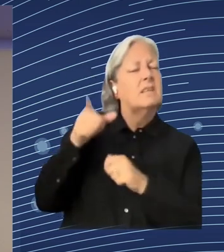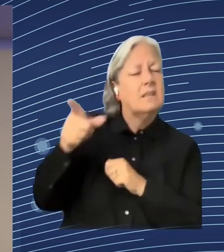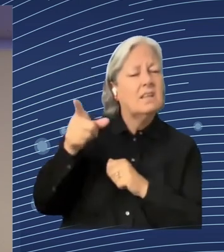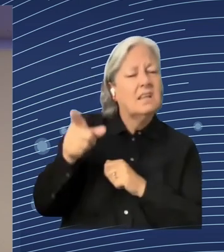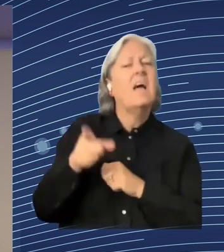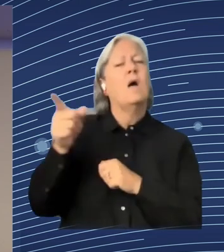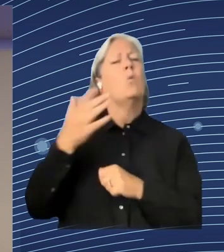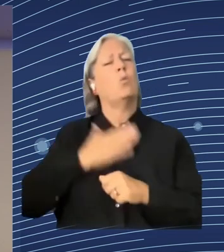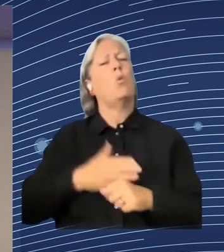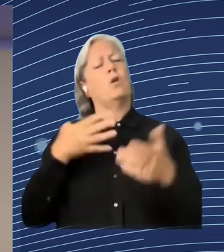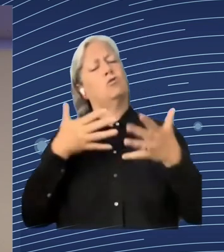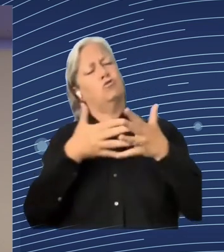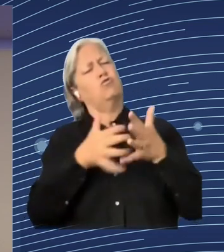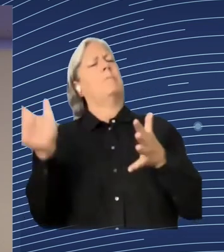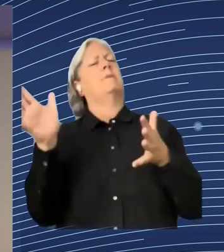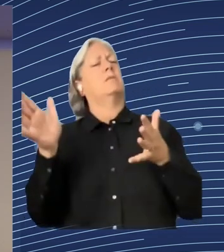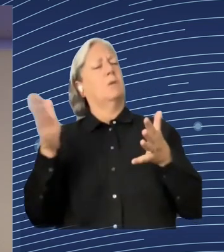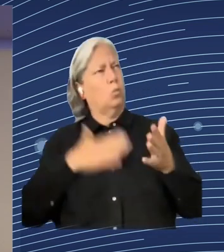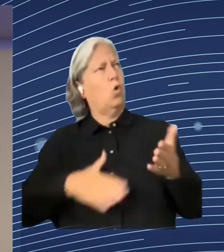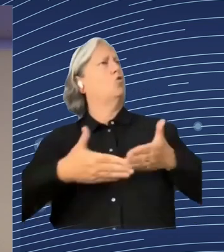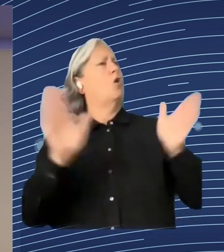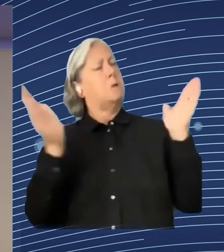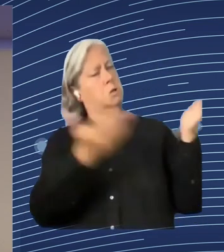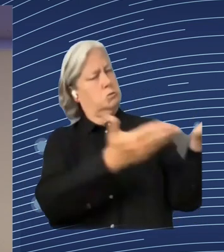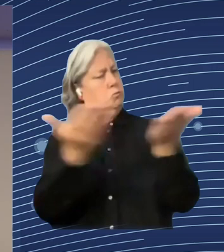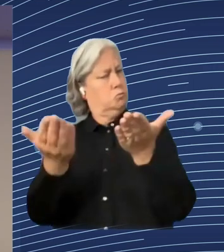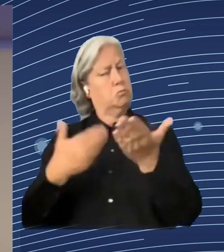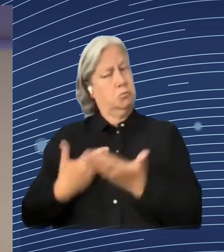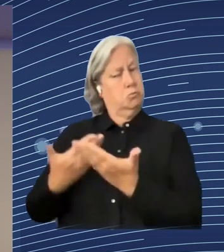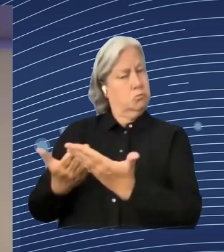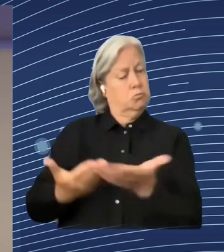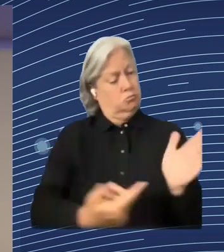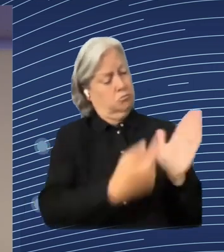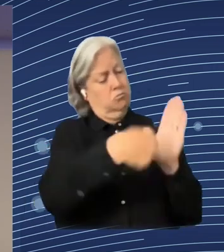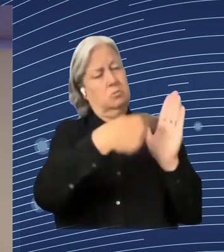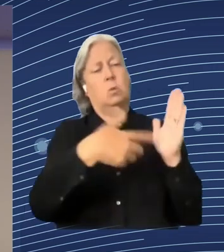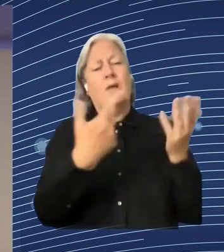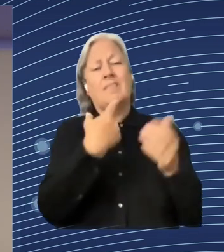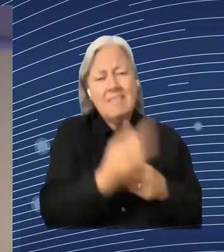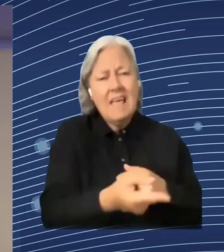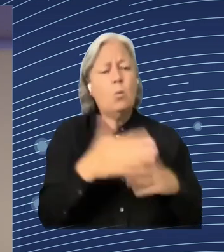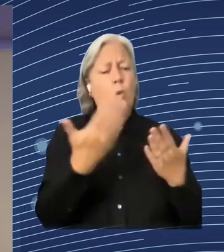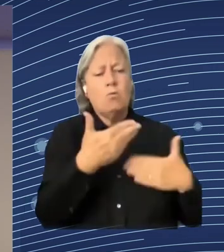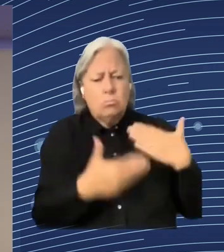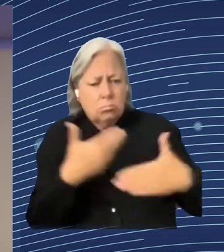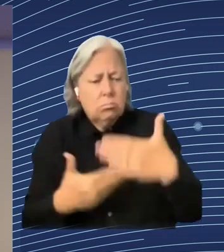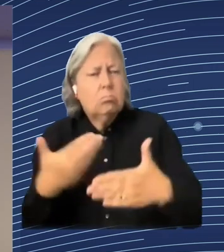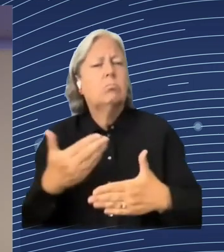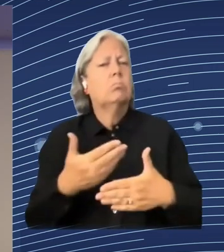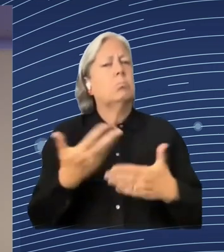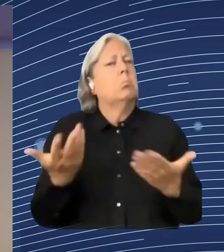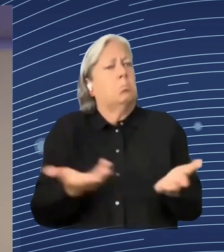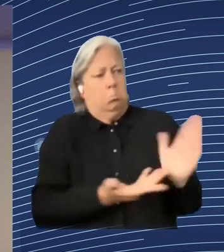exercise too. So then they publish, look, I did the audit, and these are the conclusions, and here is the methodology, and everything that was done